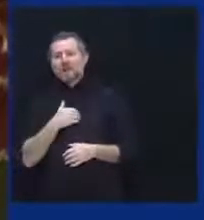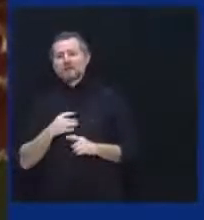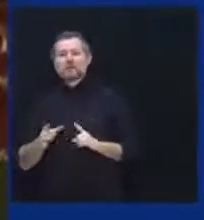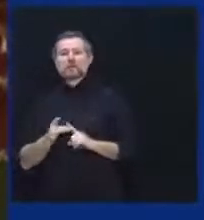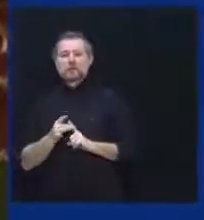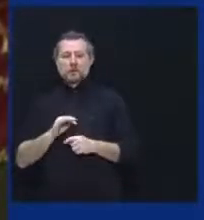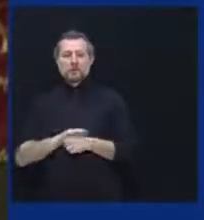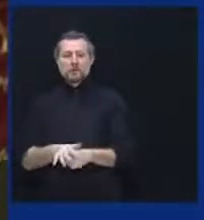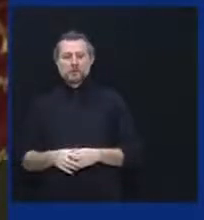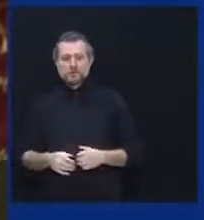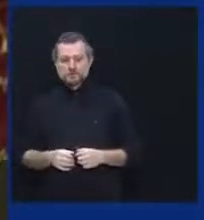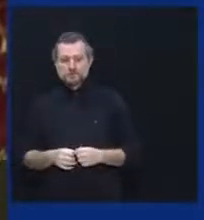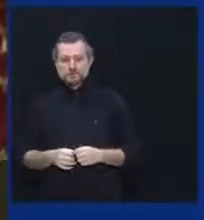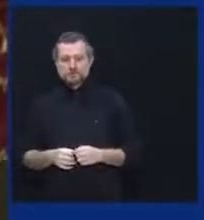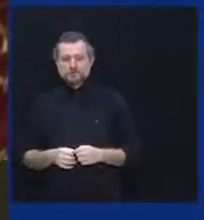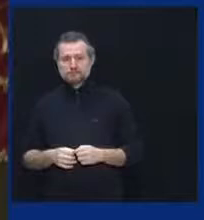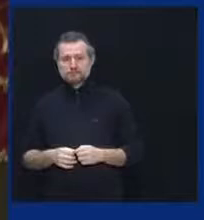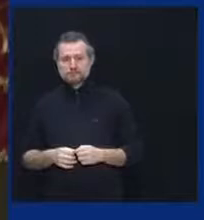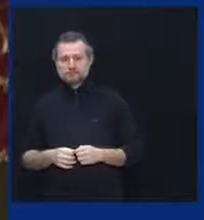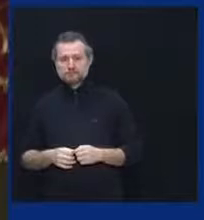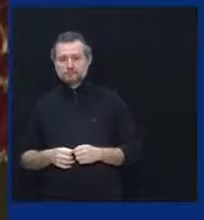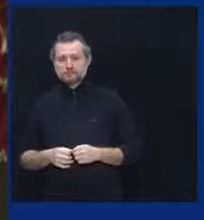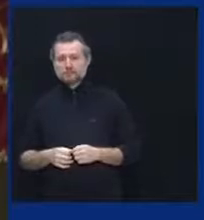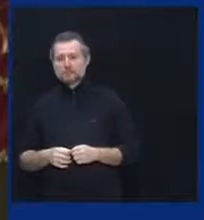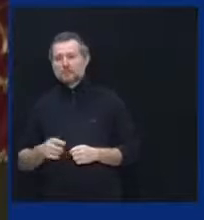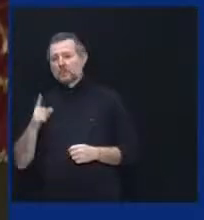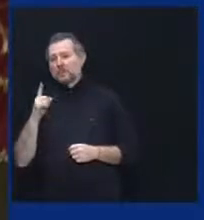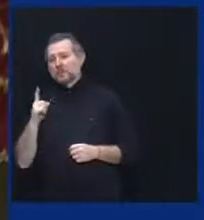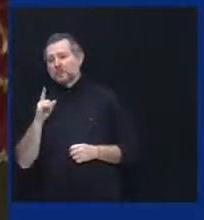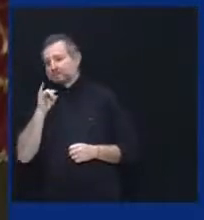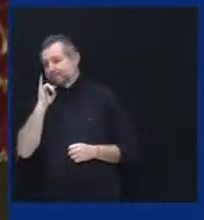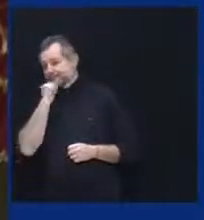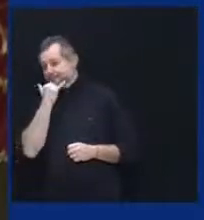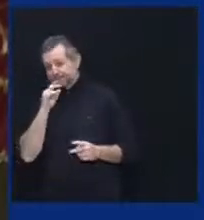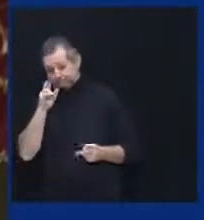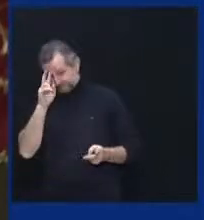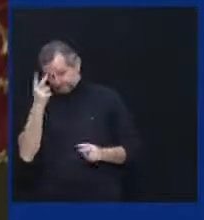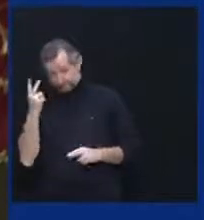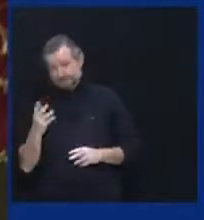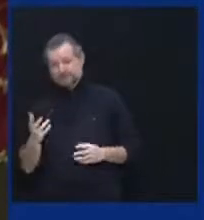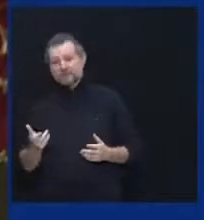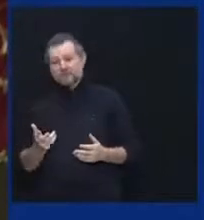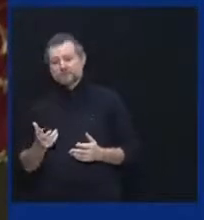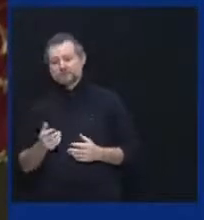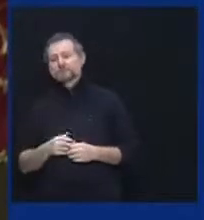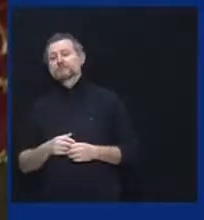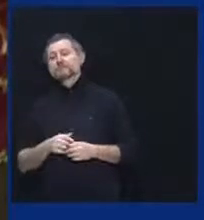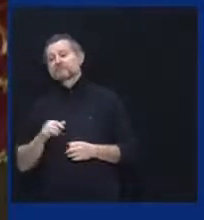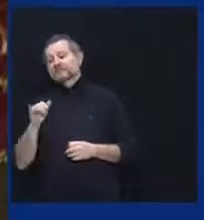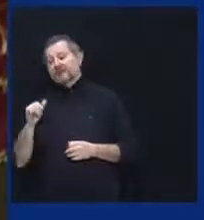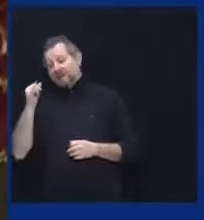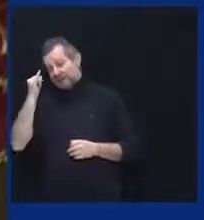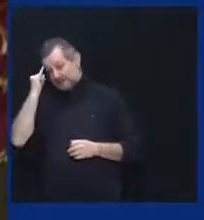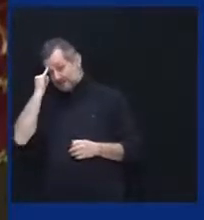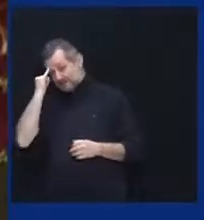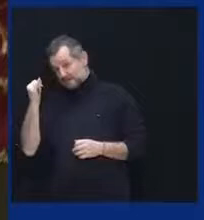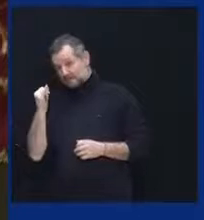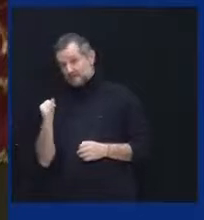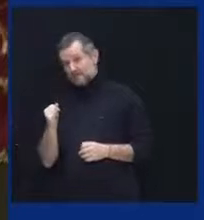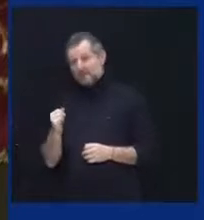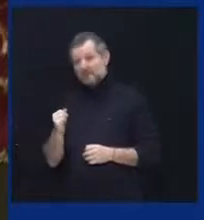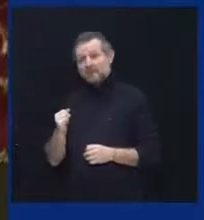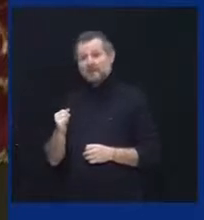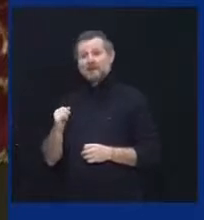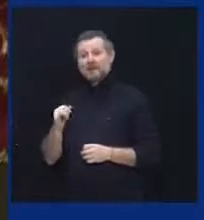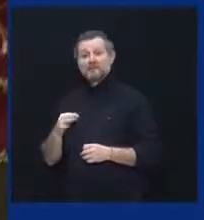months. And one of the earliest misconceptions and mistakes from the health community was this perception that asymptomatic spread was not going